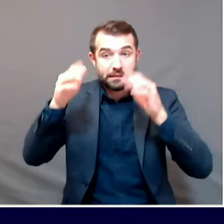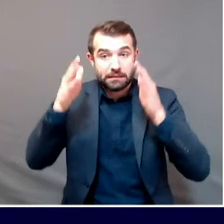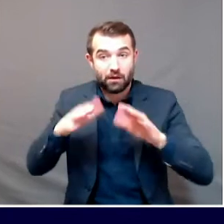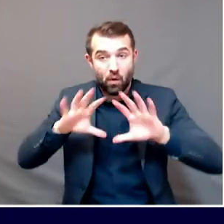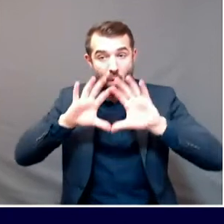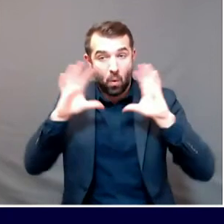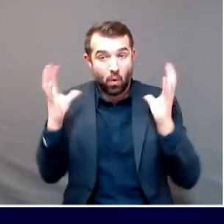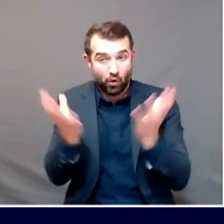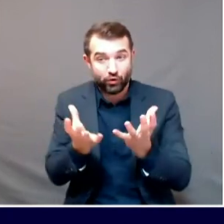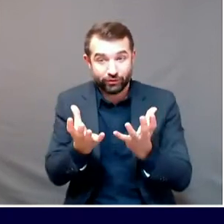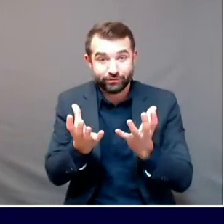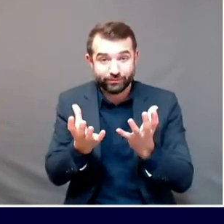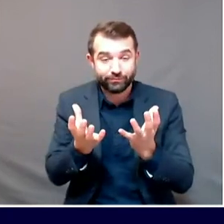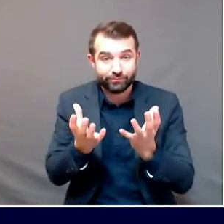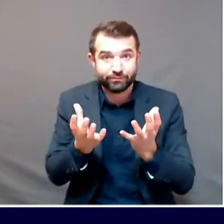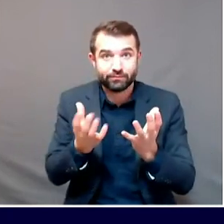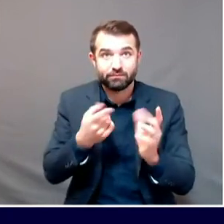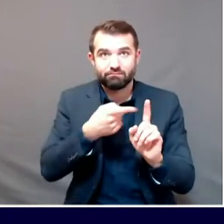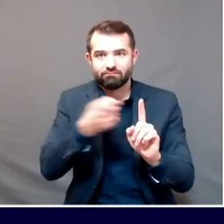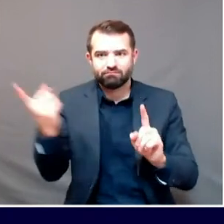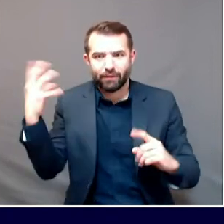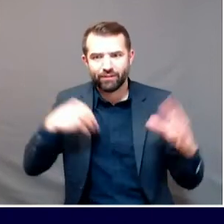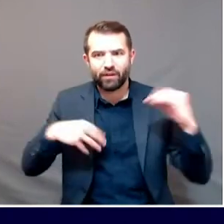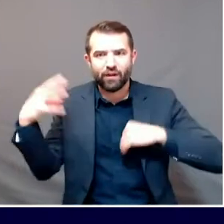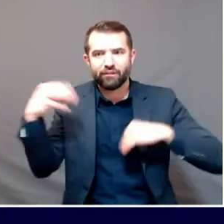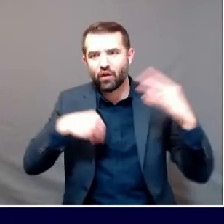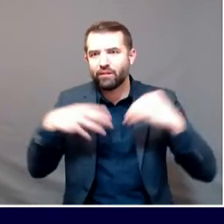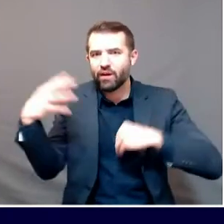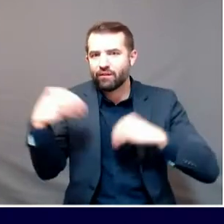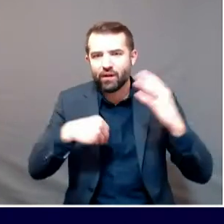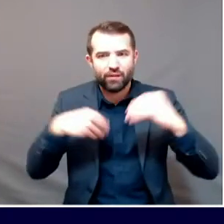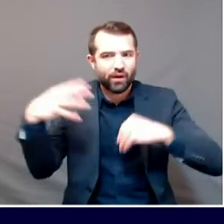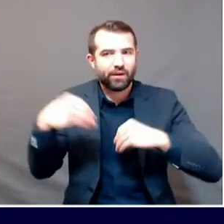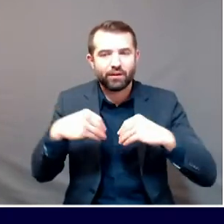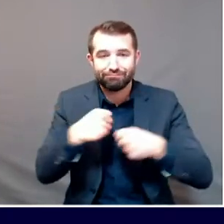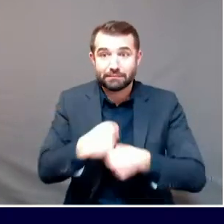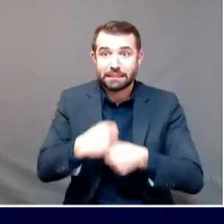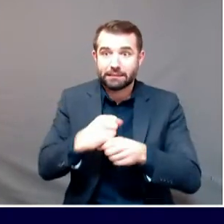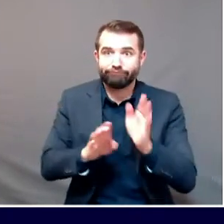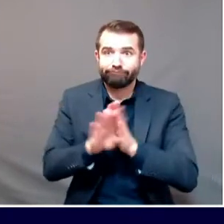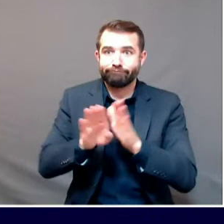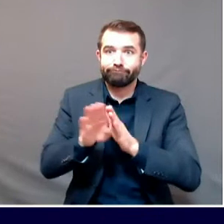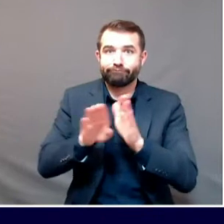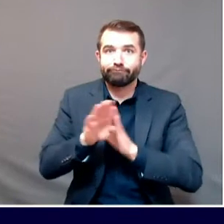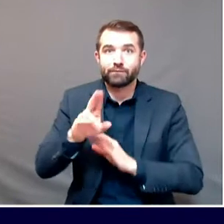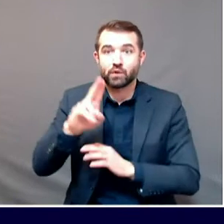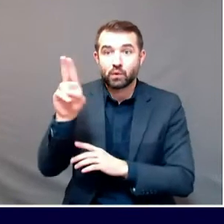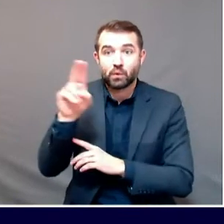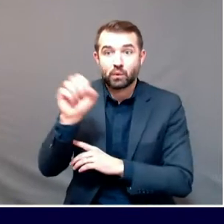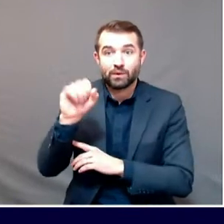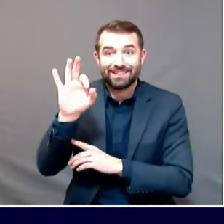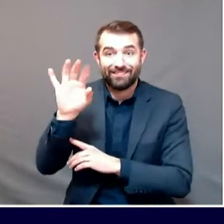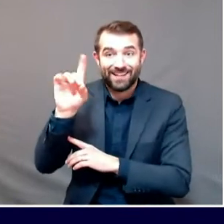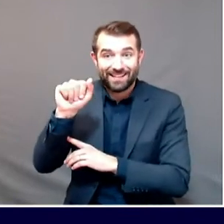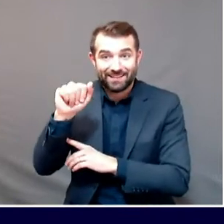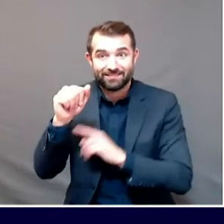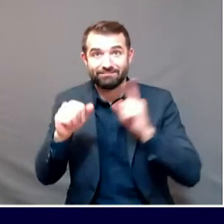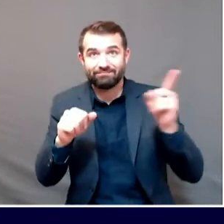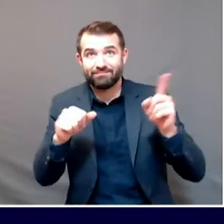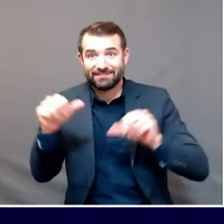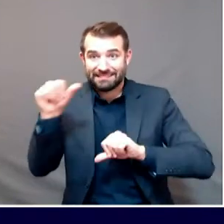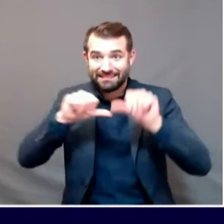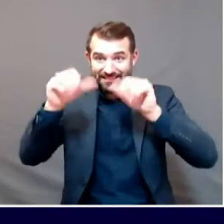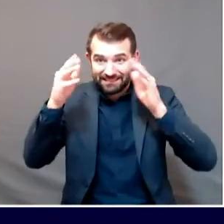of career scientists at the US FDA reviewed the data from the pharmaceutical companies to see whether